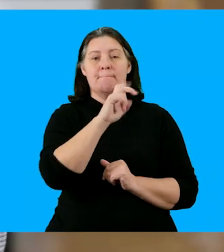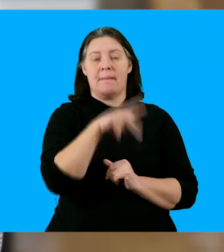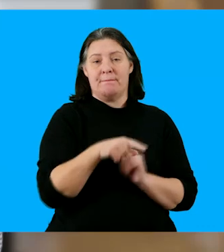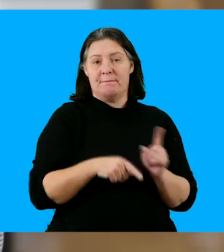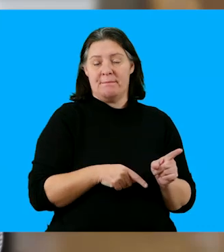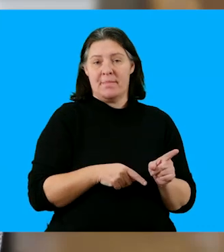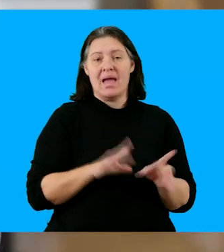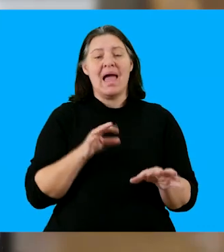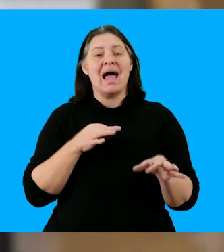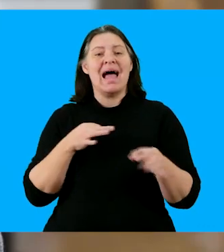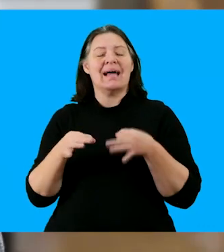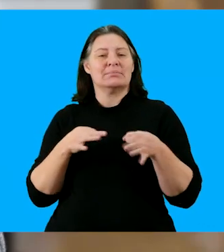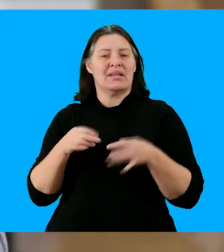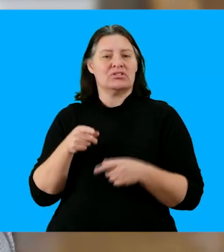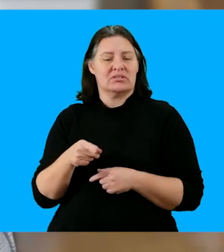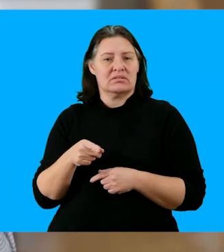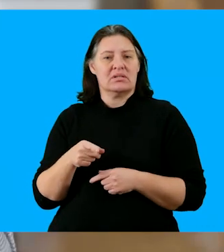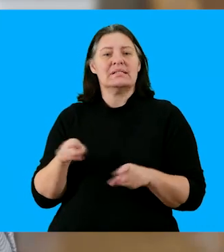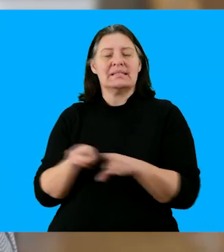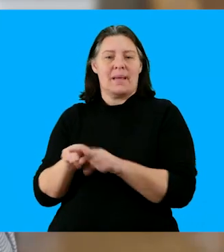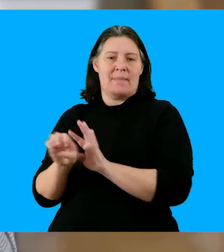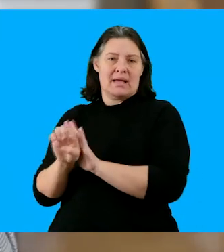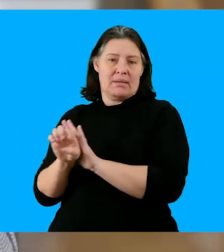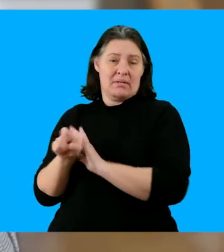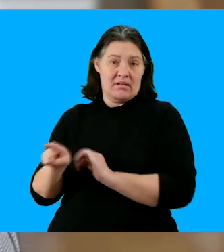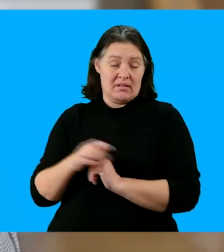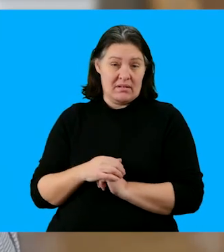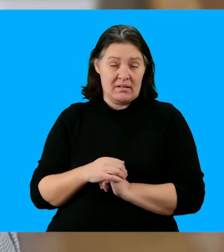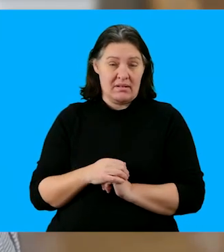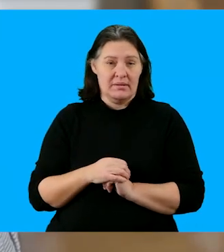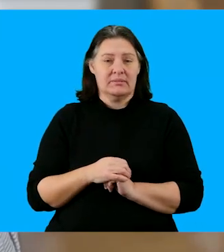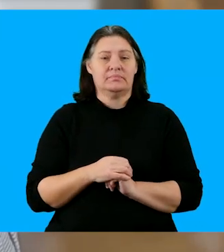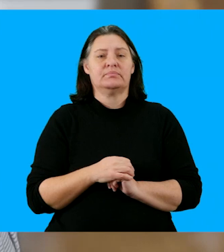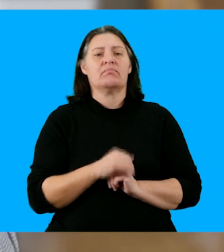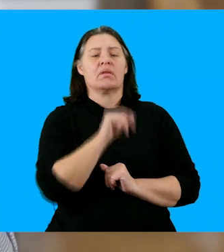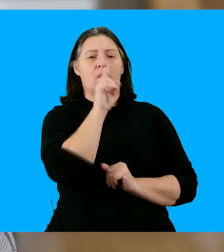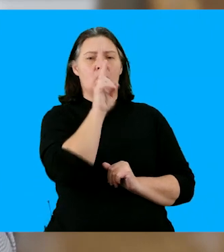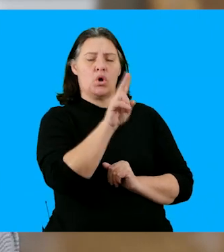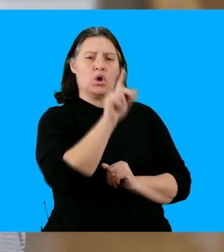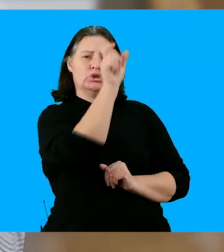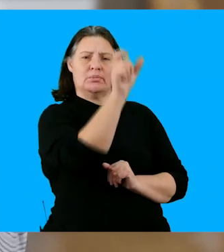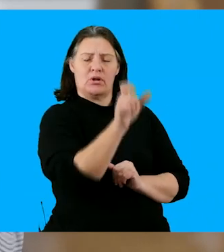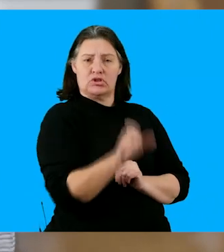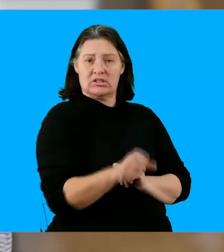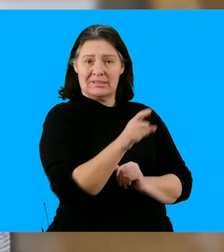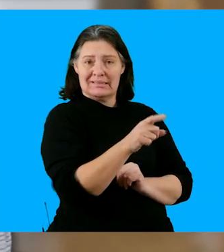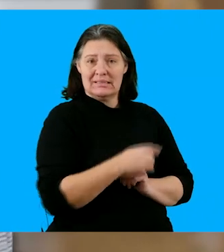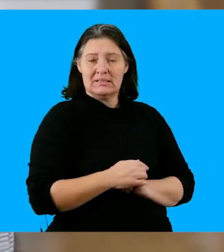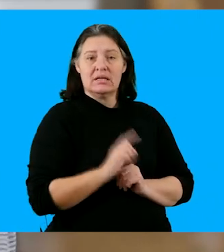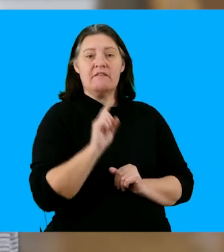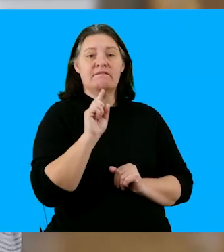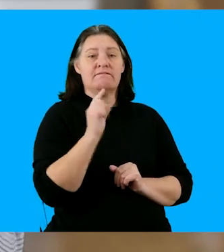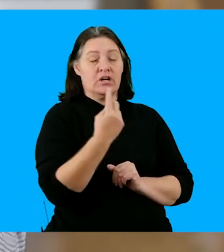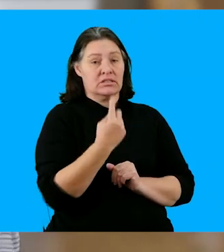on maps, and we look at explanation as well as some examples. Now let's quickly look at some